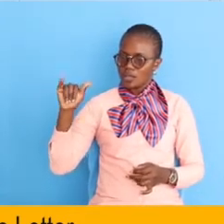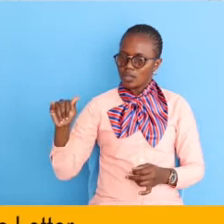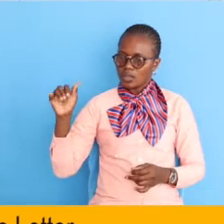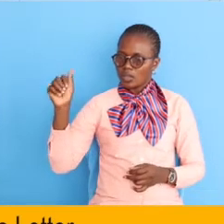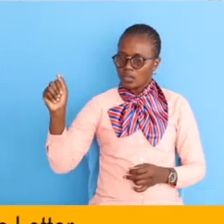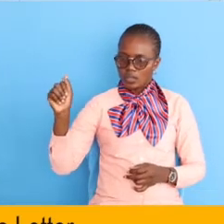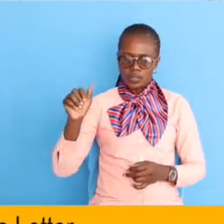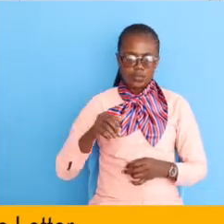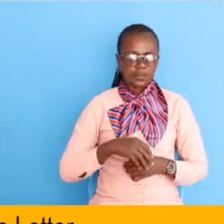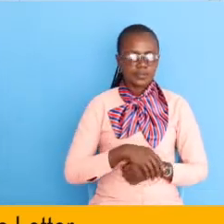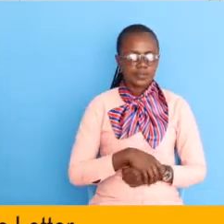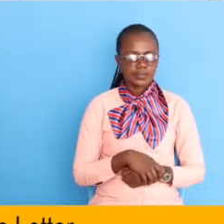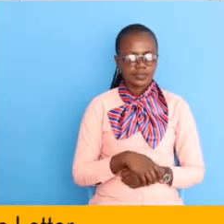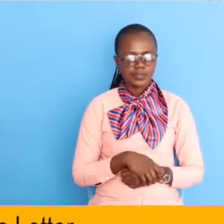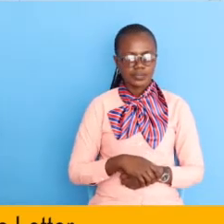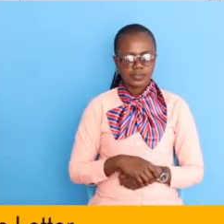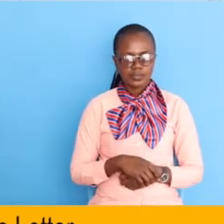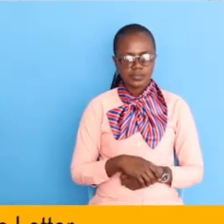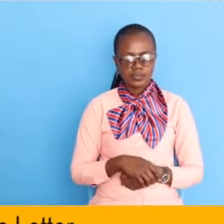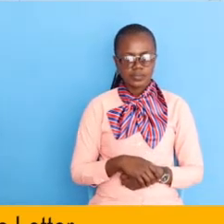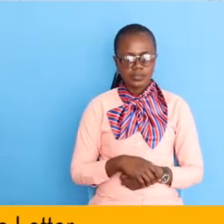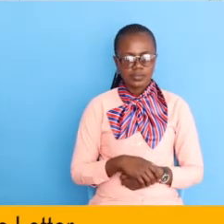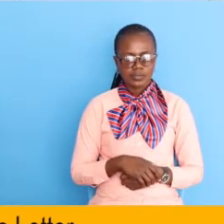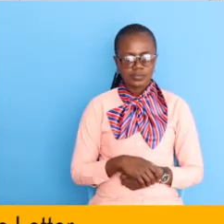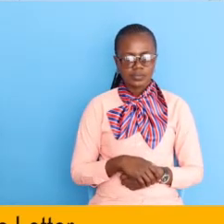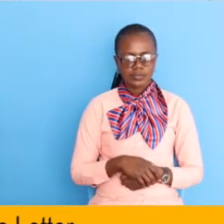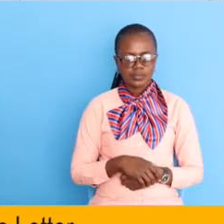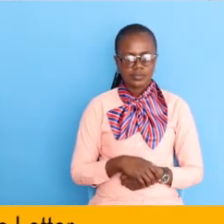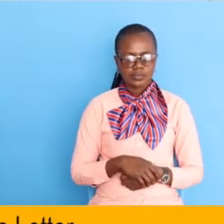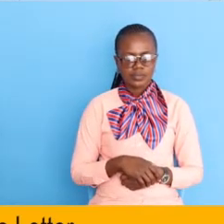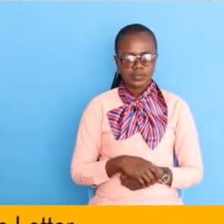being placed at that central part of your page.